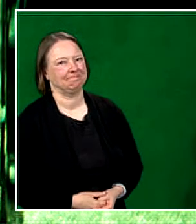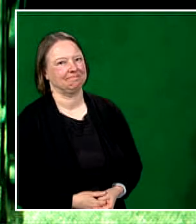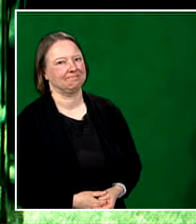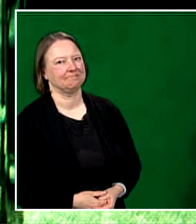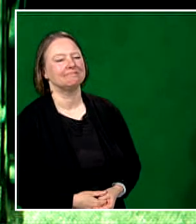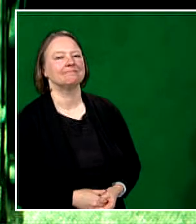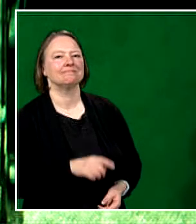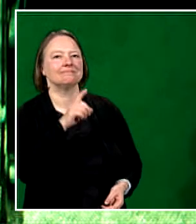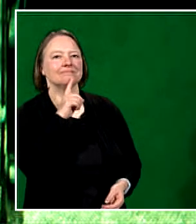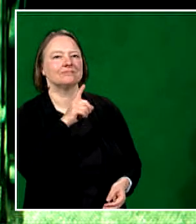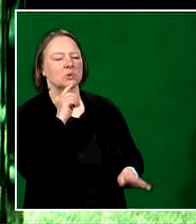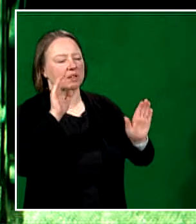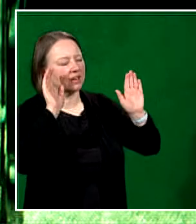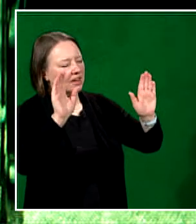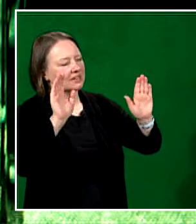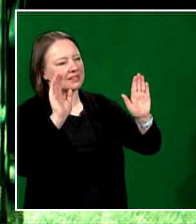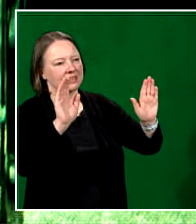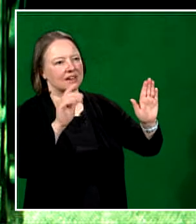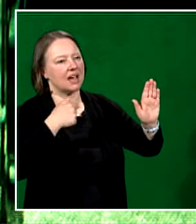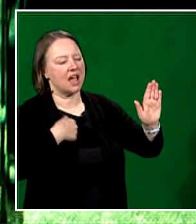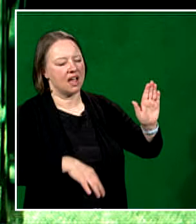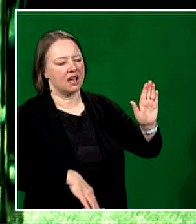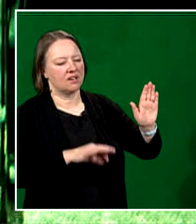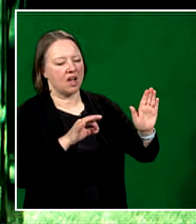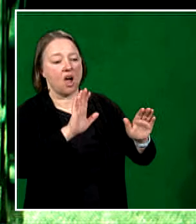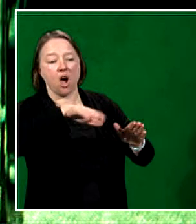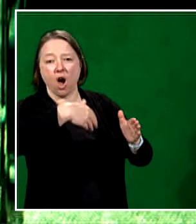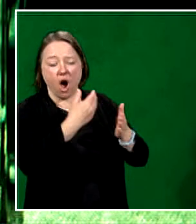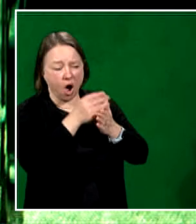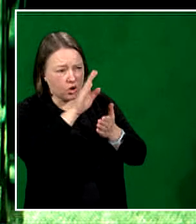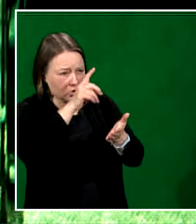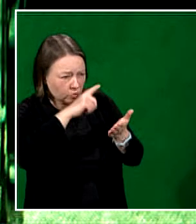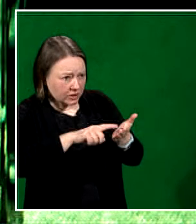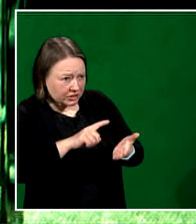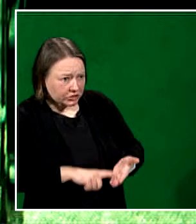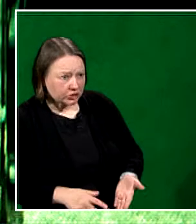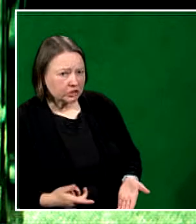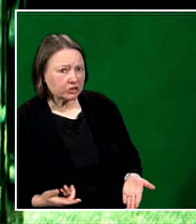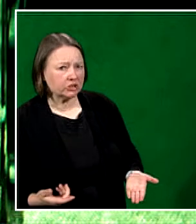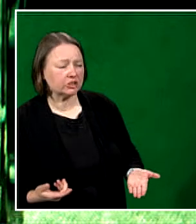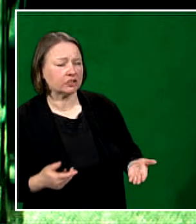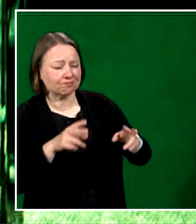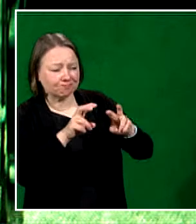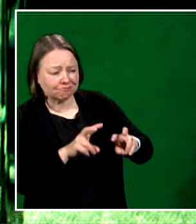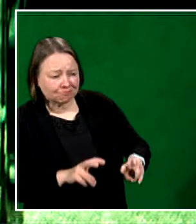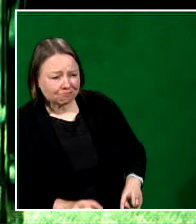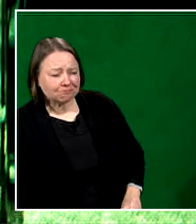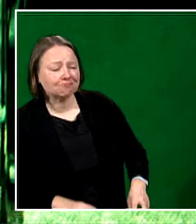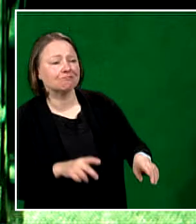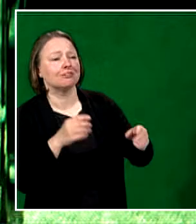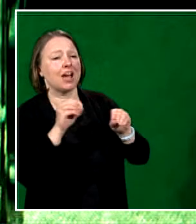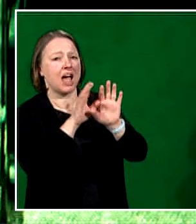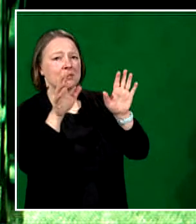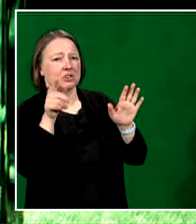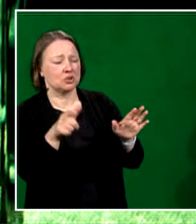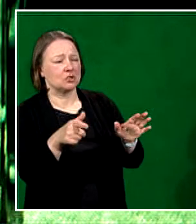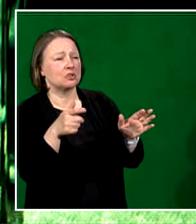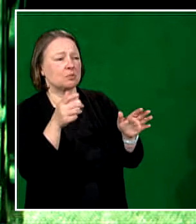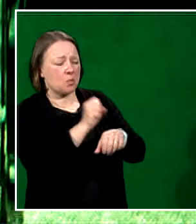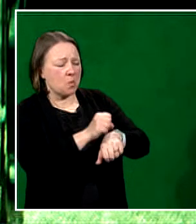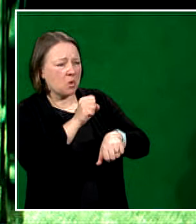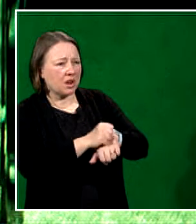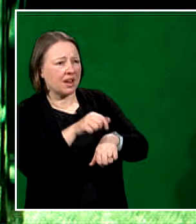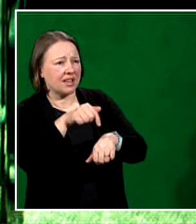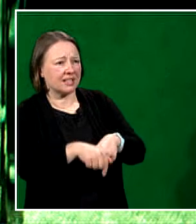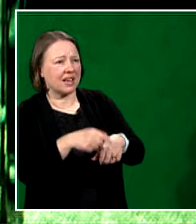Yeah, it's really, really excellent. I find all your research and obviously you've already been working on